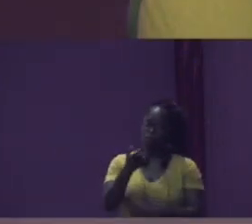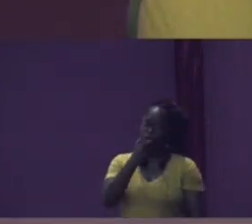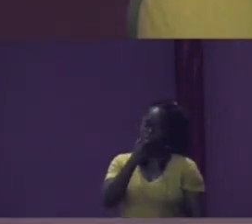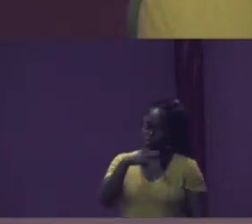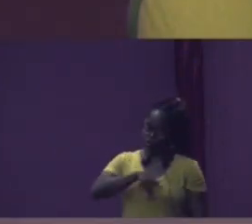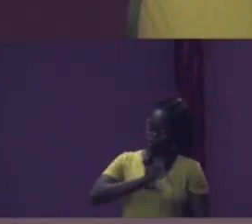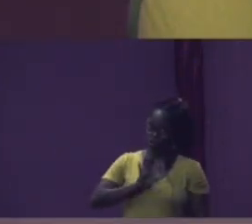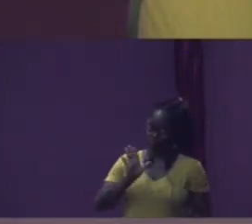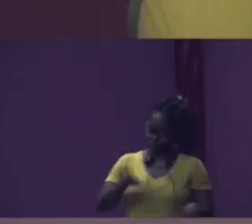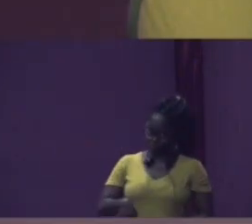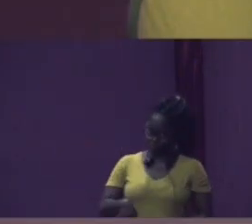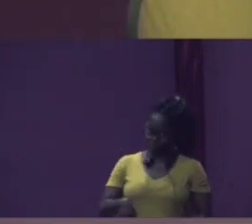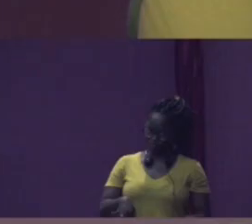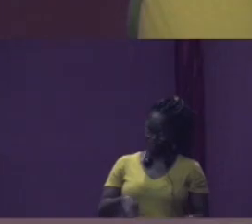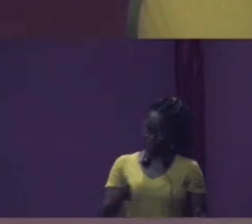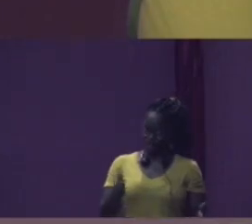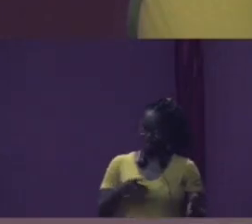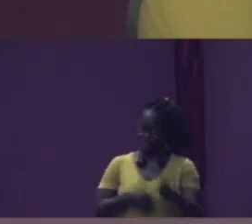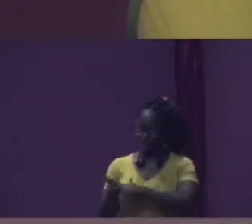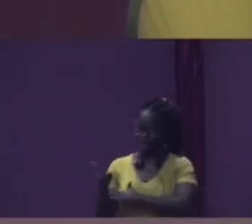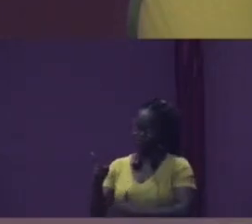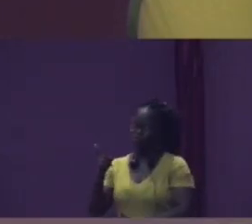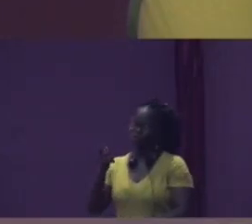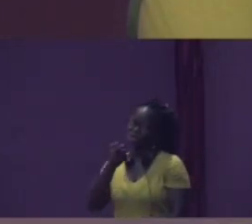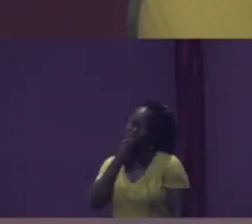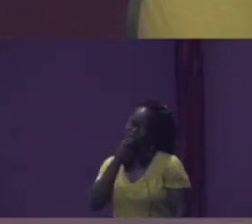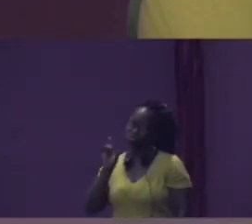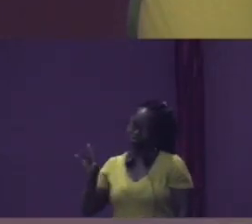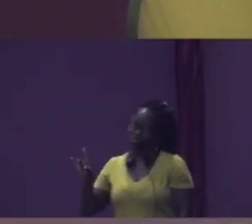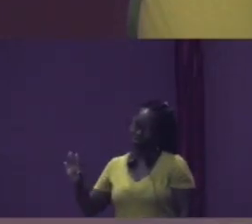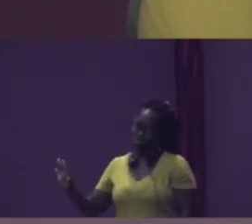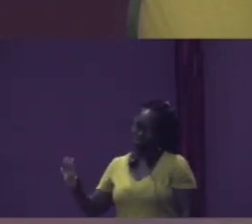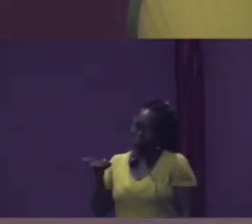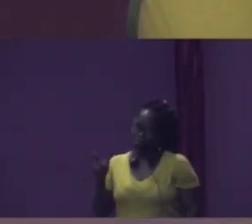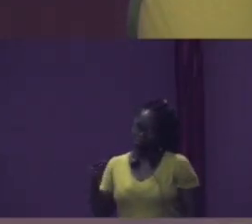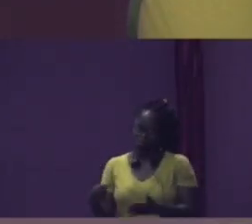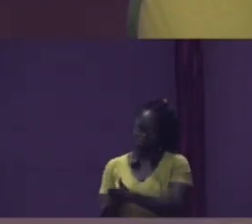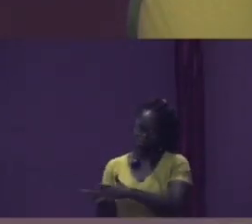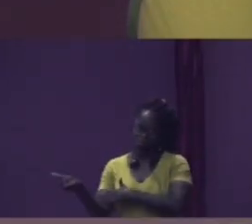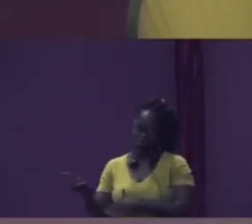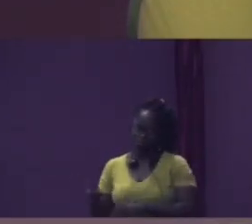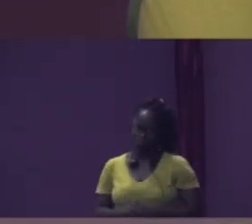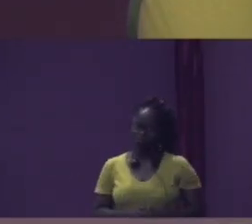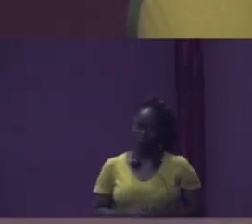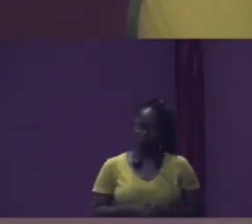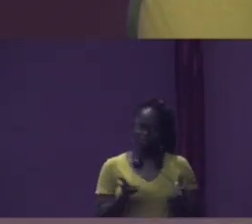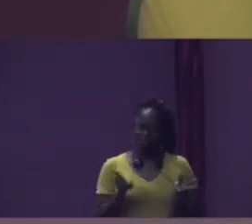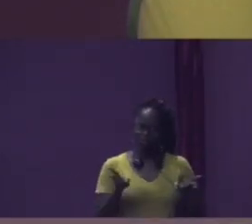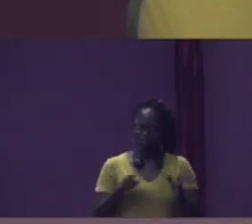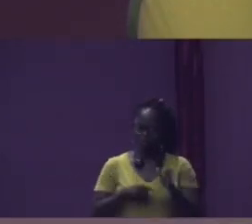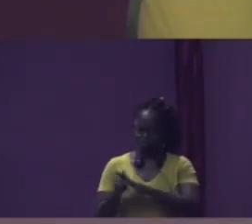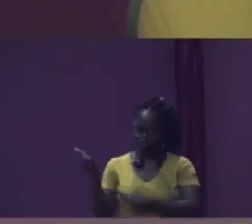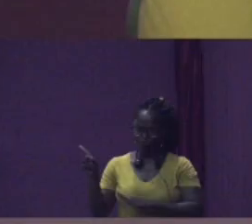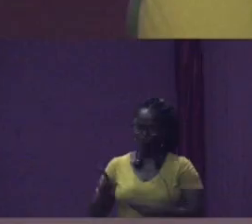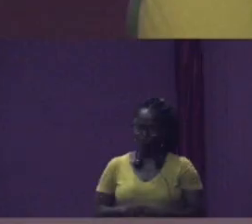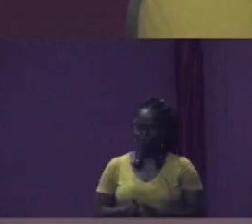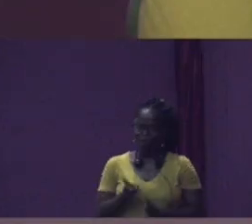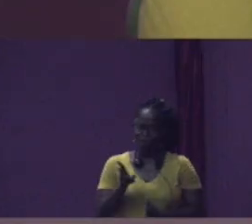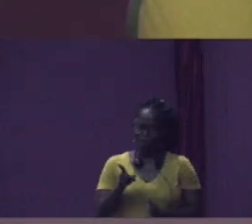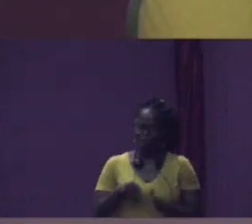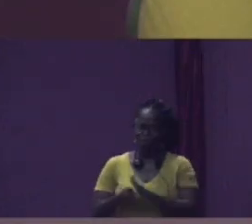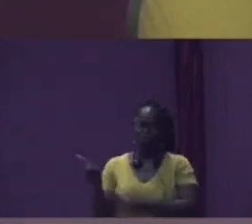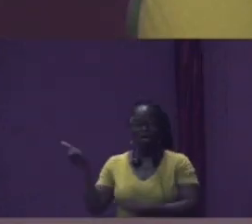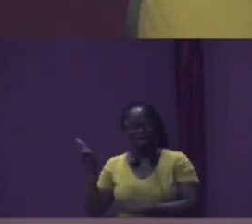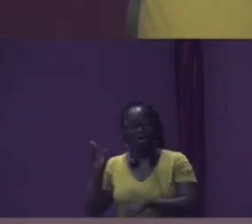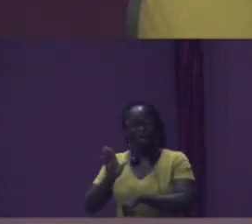I can put on my headphones too if you want to ask them more. Okay, Simone, you want to ask the question? Okay. So maybe you can ask. Yeah, so